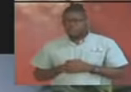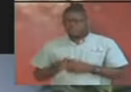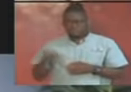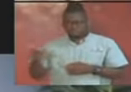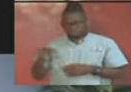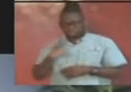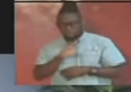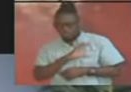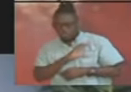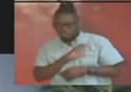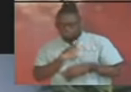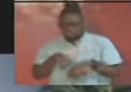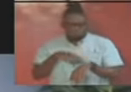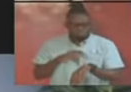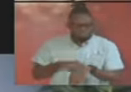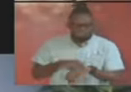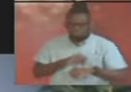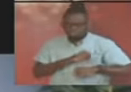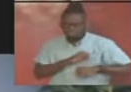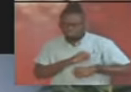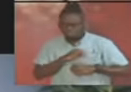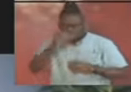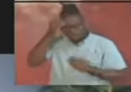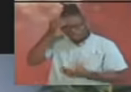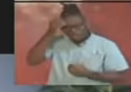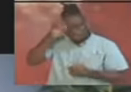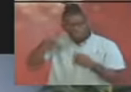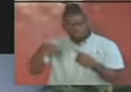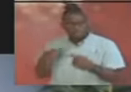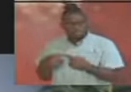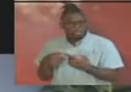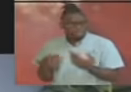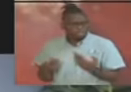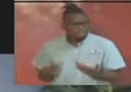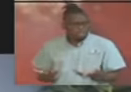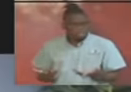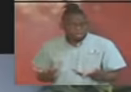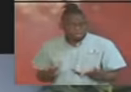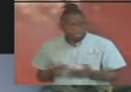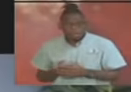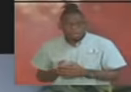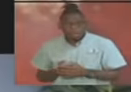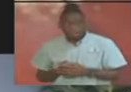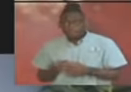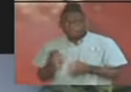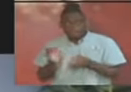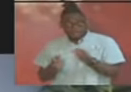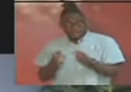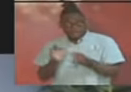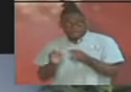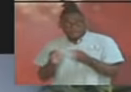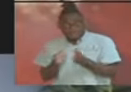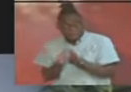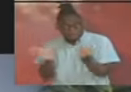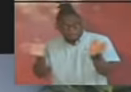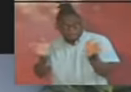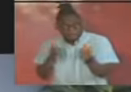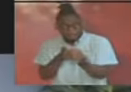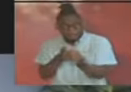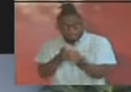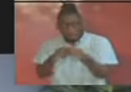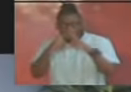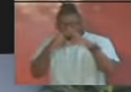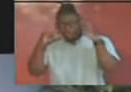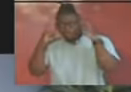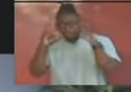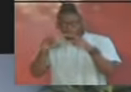security concerning how members of the public are adhering to face mask wearing? And what about congregating